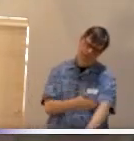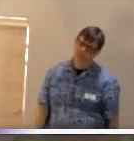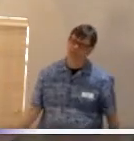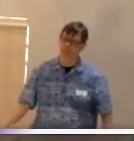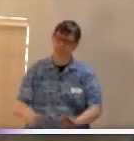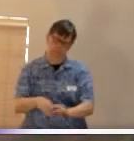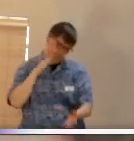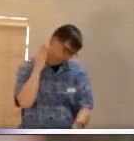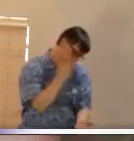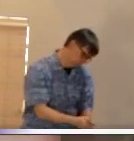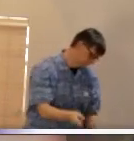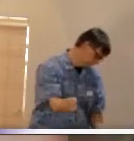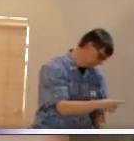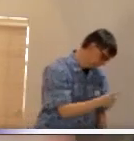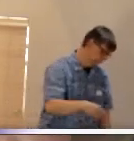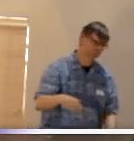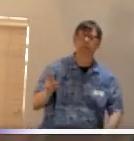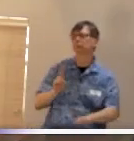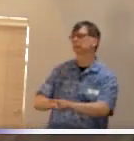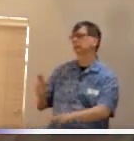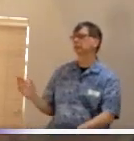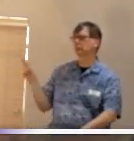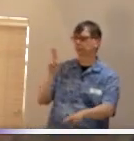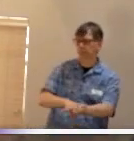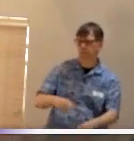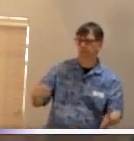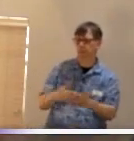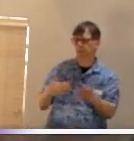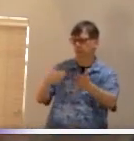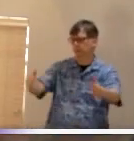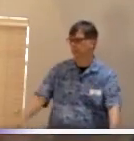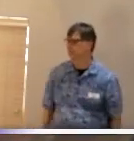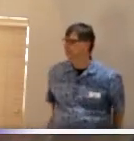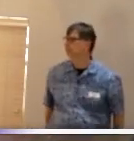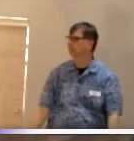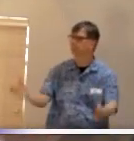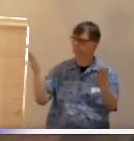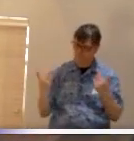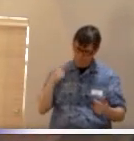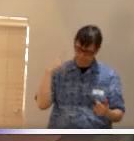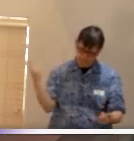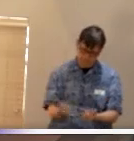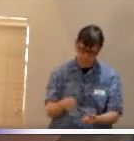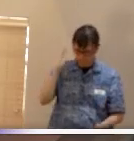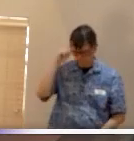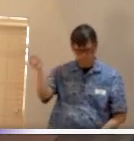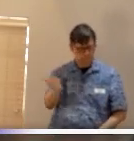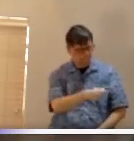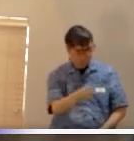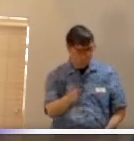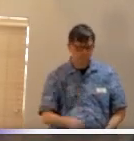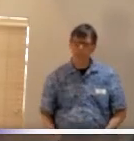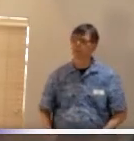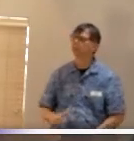prove themselves time and time again. They might encounter a world that doesn't seem like it's for them.